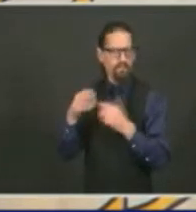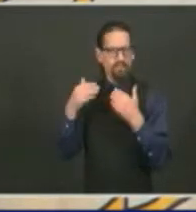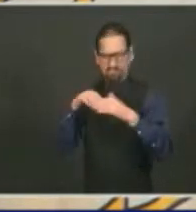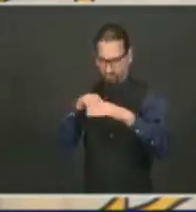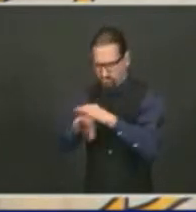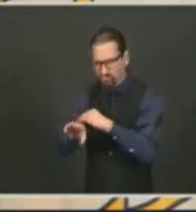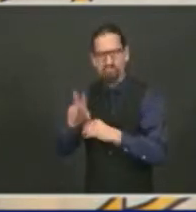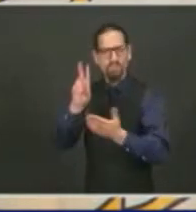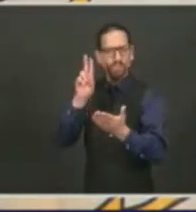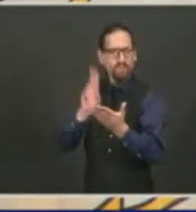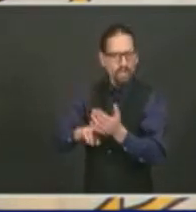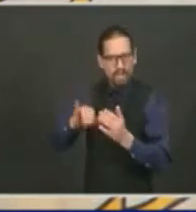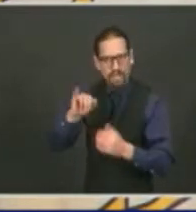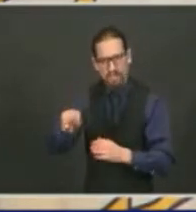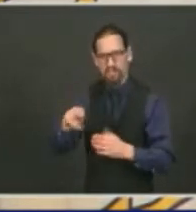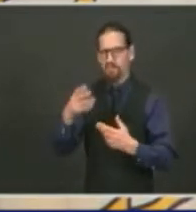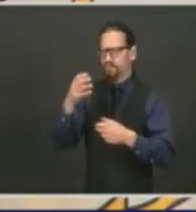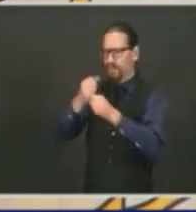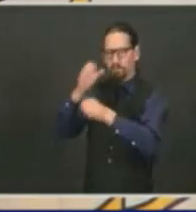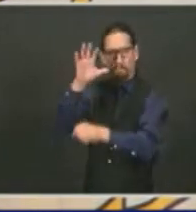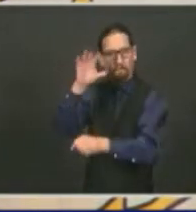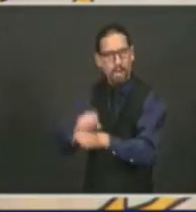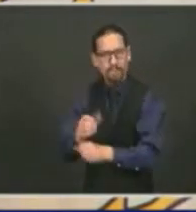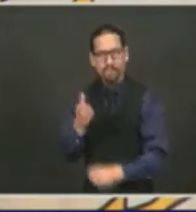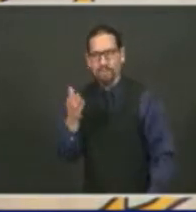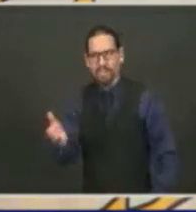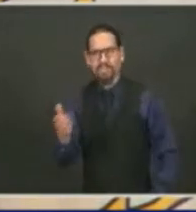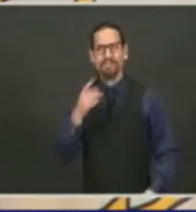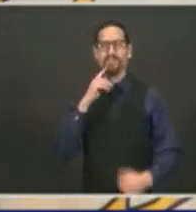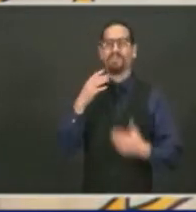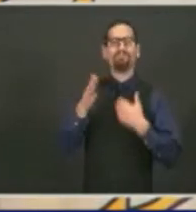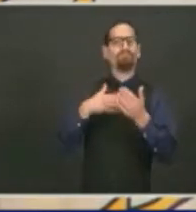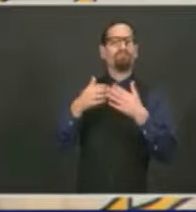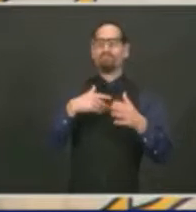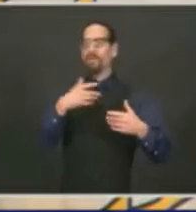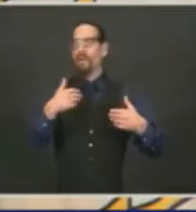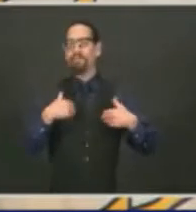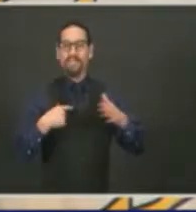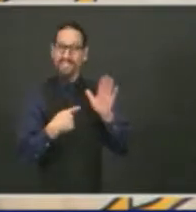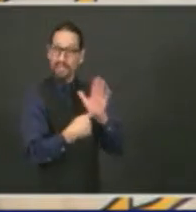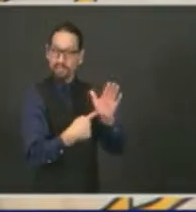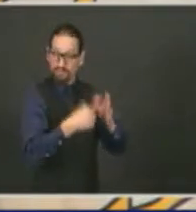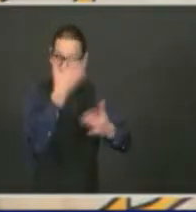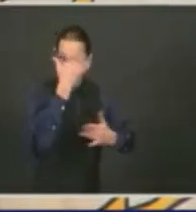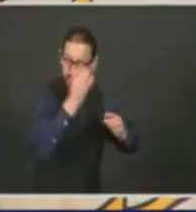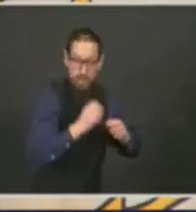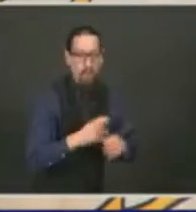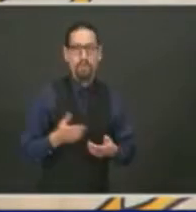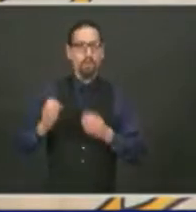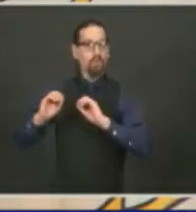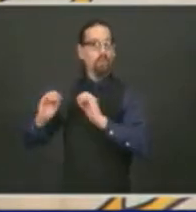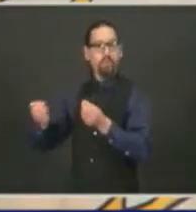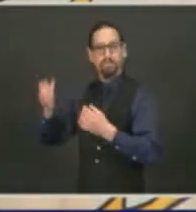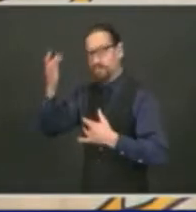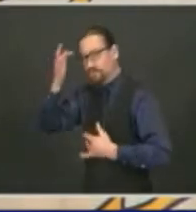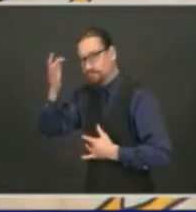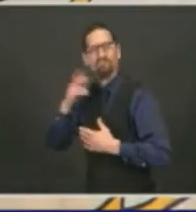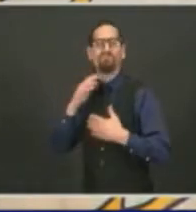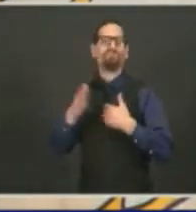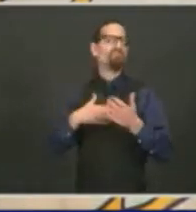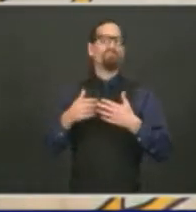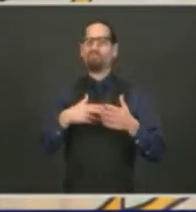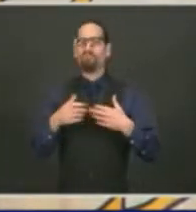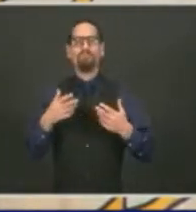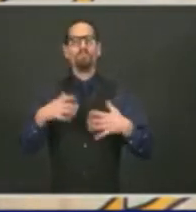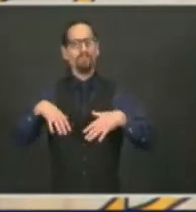Portal.ri.gov. It doesn't matter if you have symptoms or not. If you have symptoms, you definitely should get tested. If you don't have symptoms, you